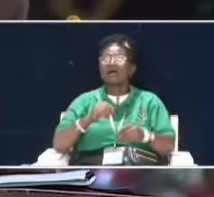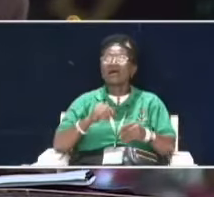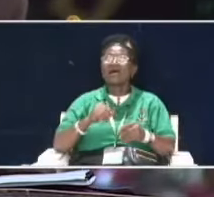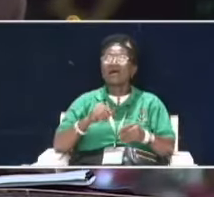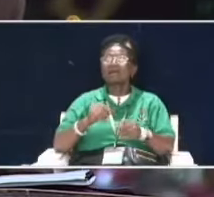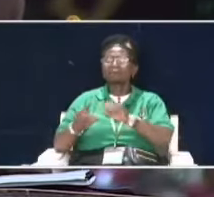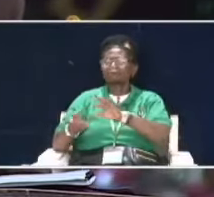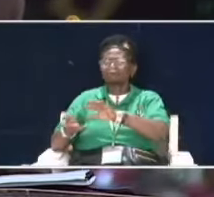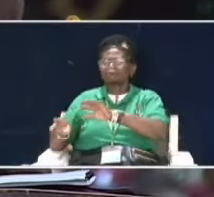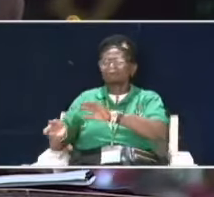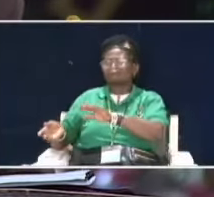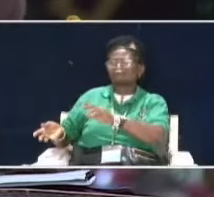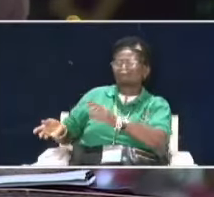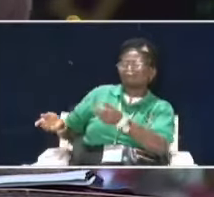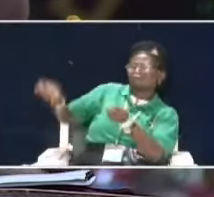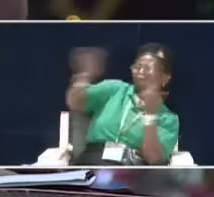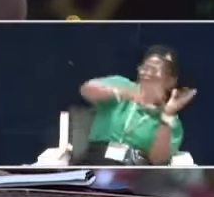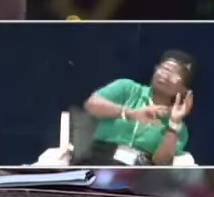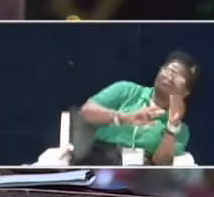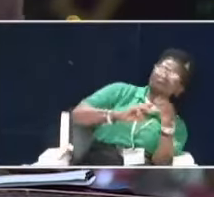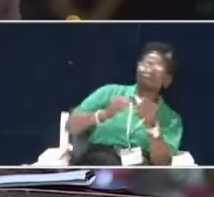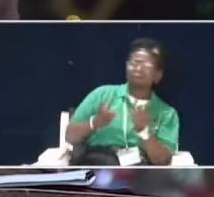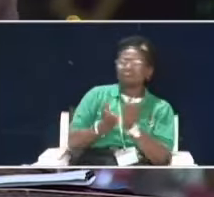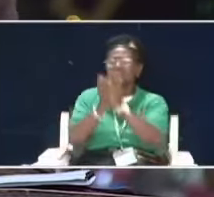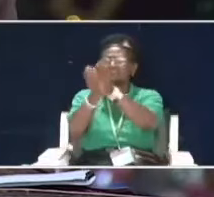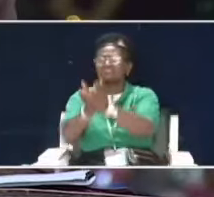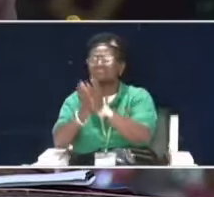boat. So they all drowned.